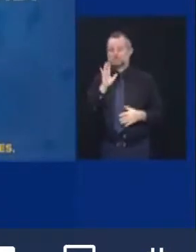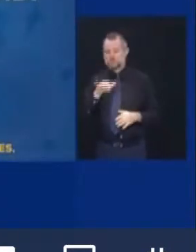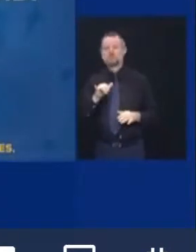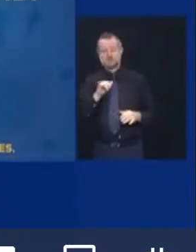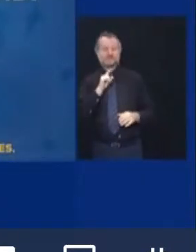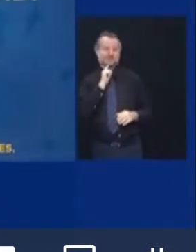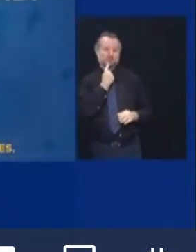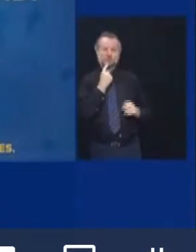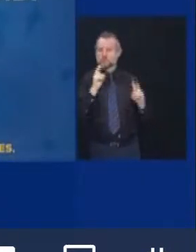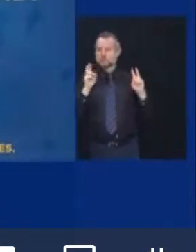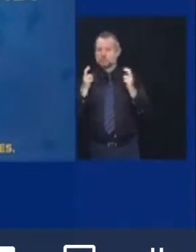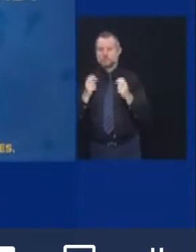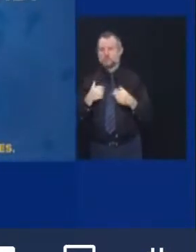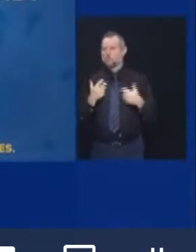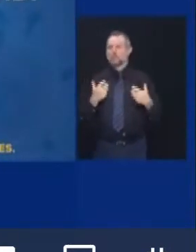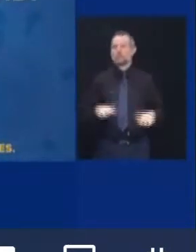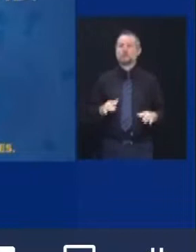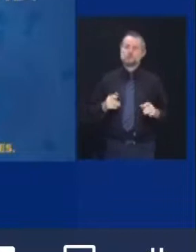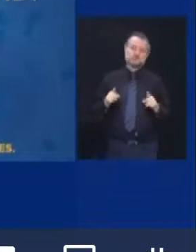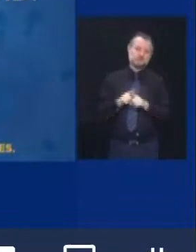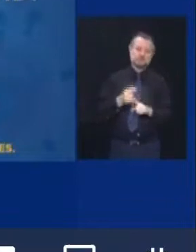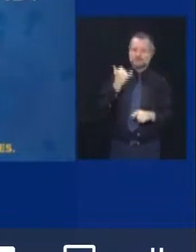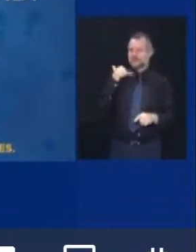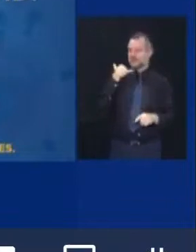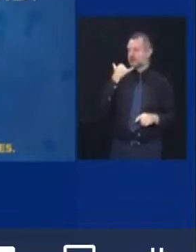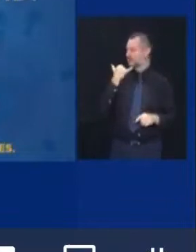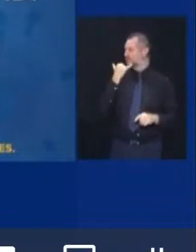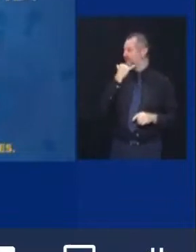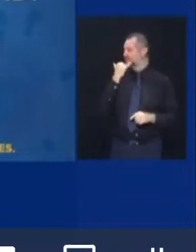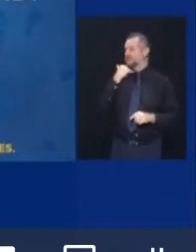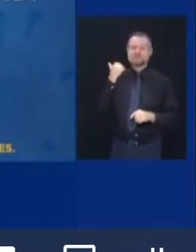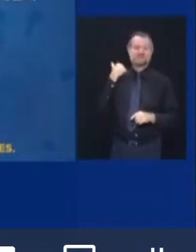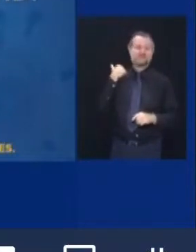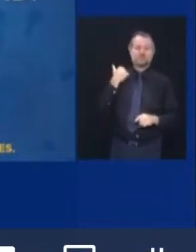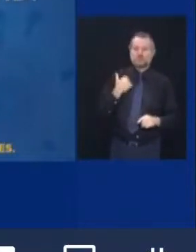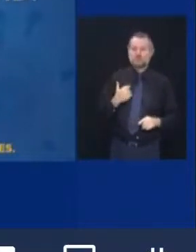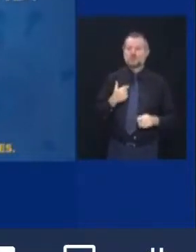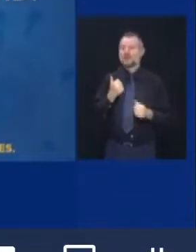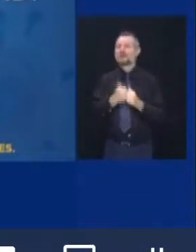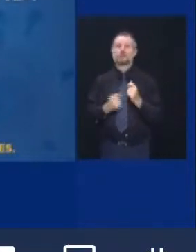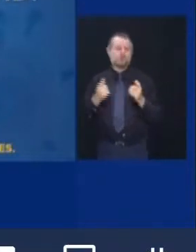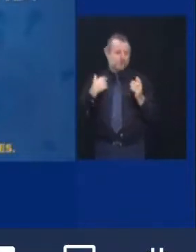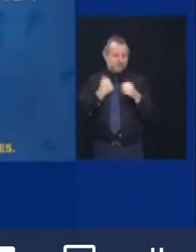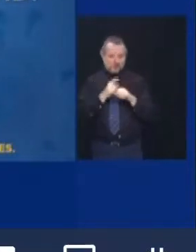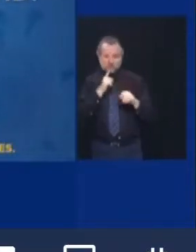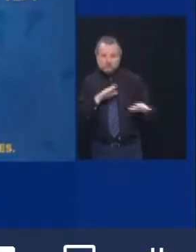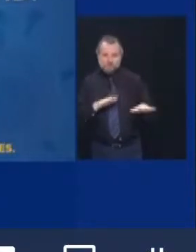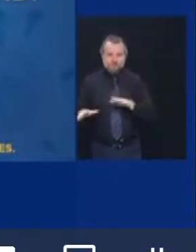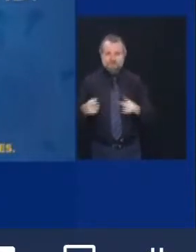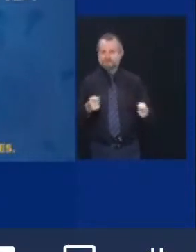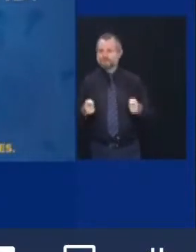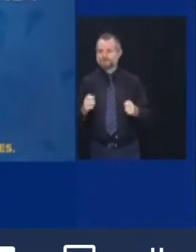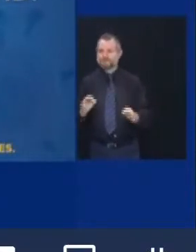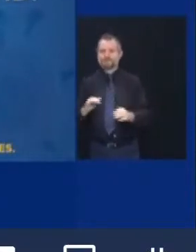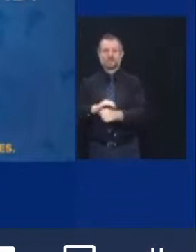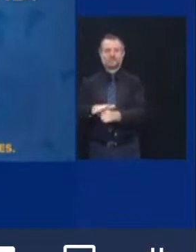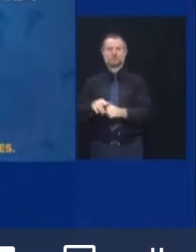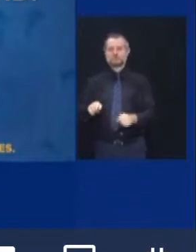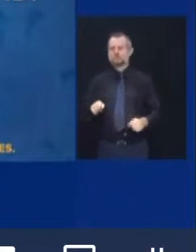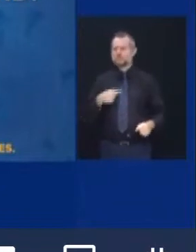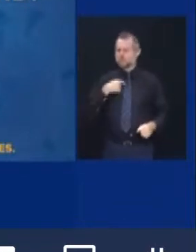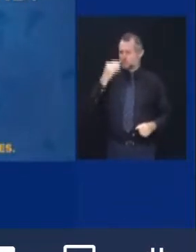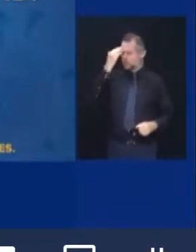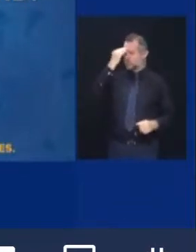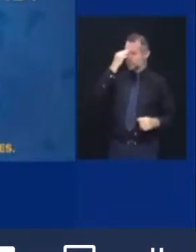same mistake as a nation that we made. Last point, we know how to manage